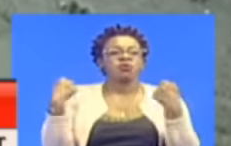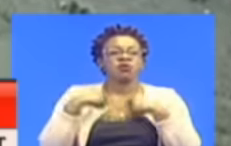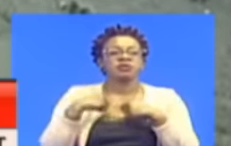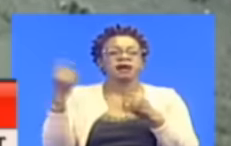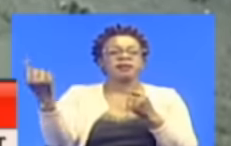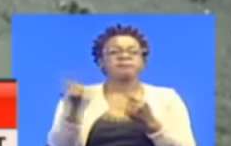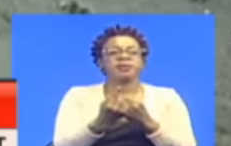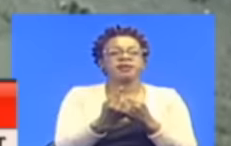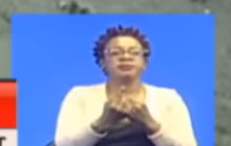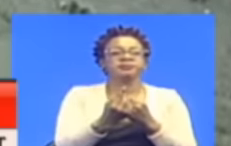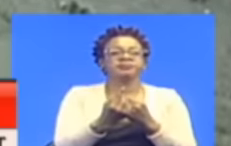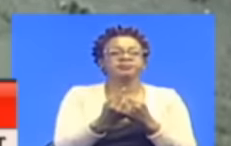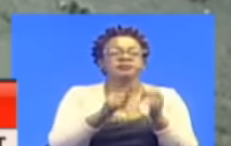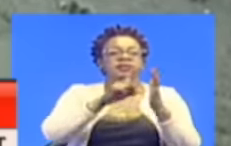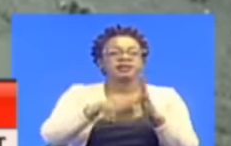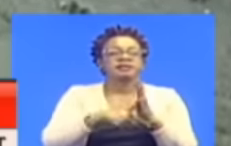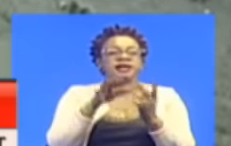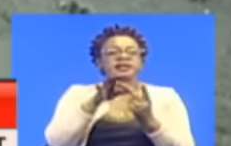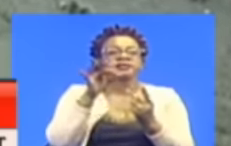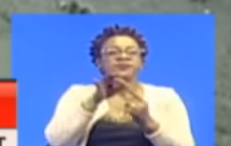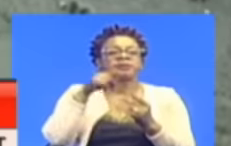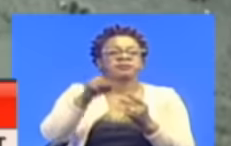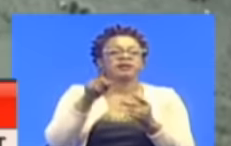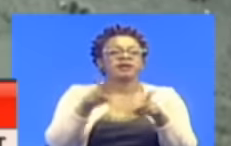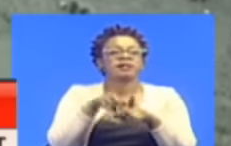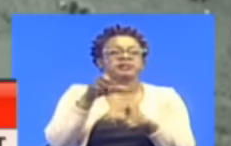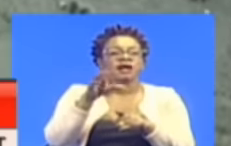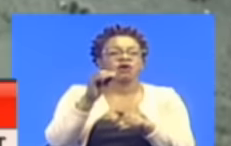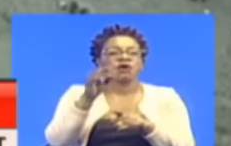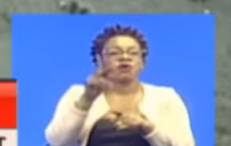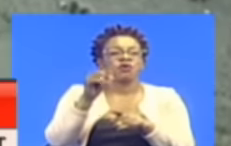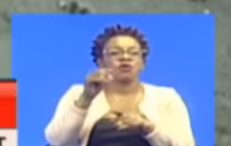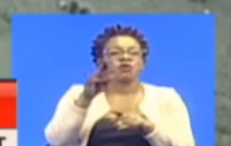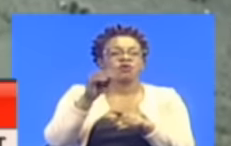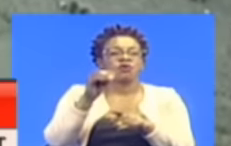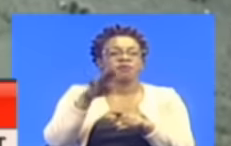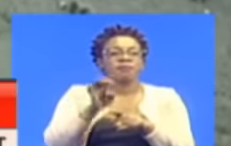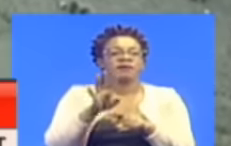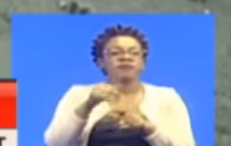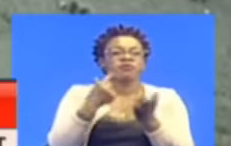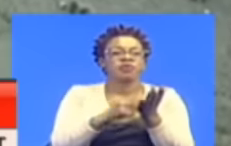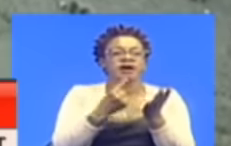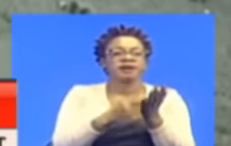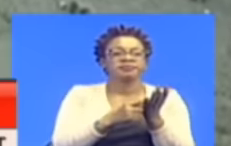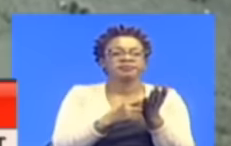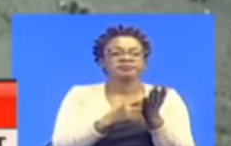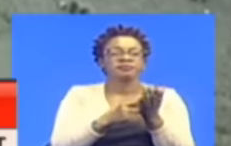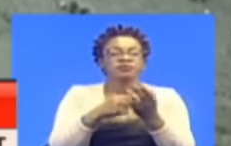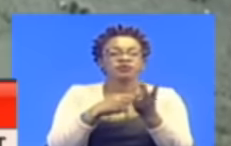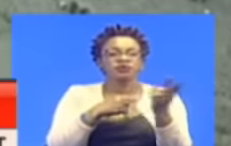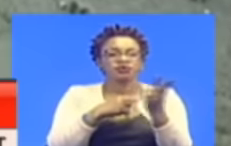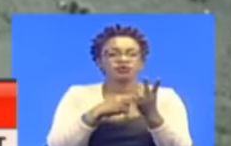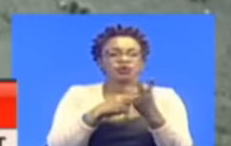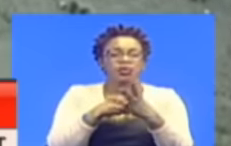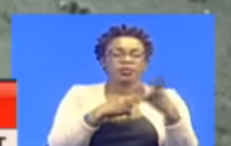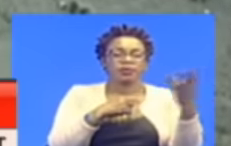would later identify himself as Yasin Lokorobe, a medicine man from Uganda. The two live